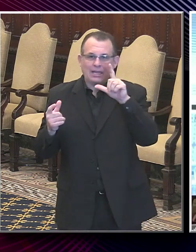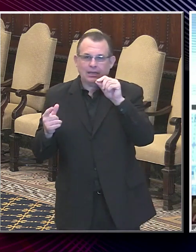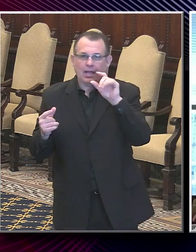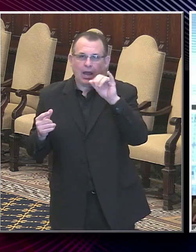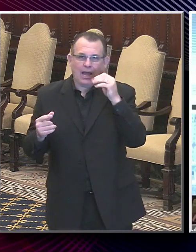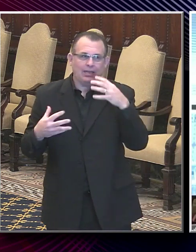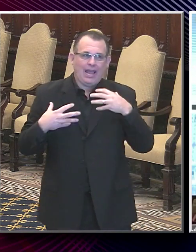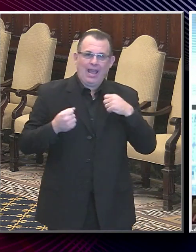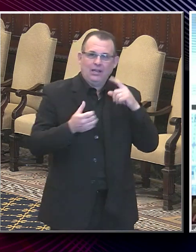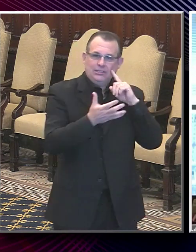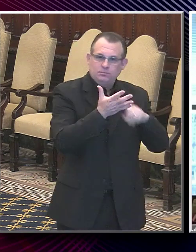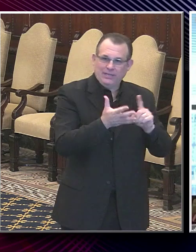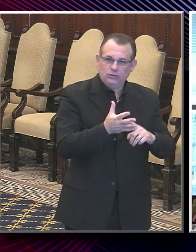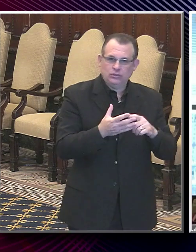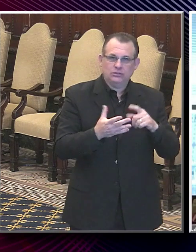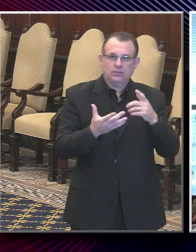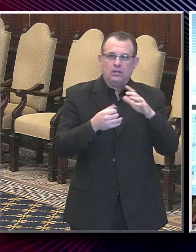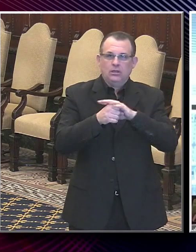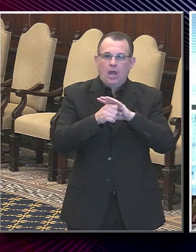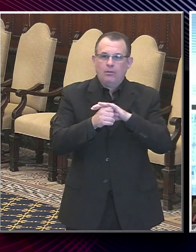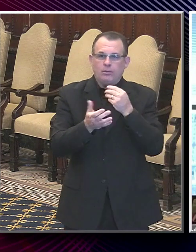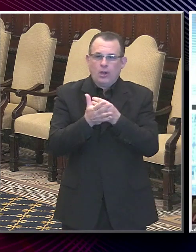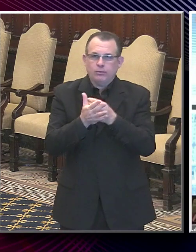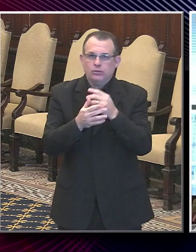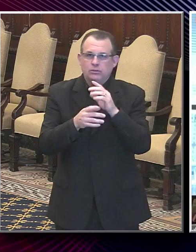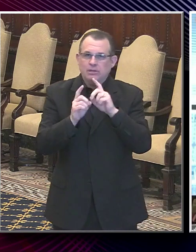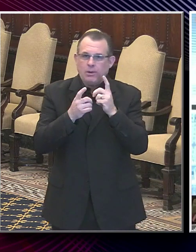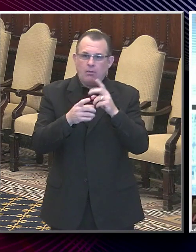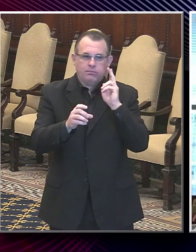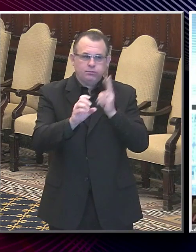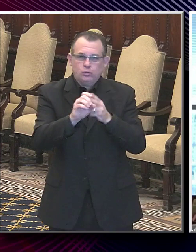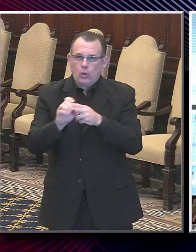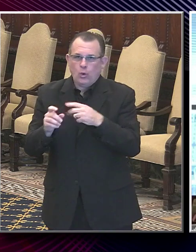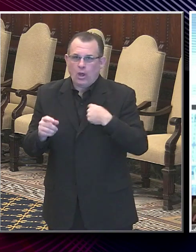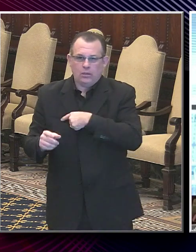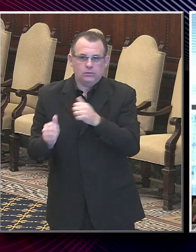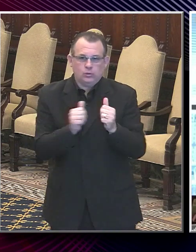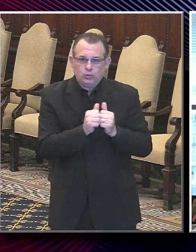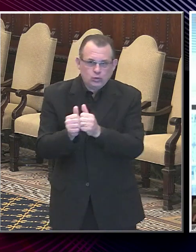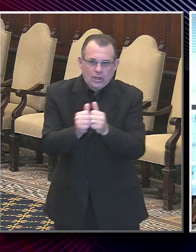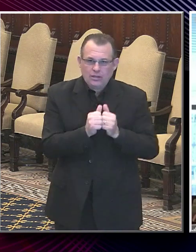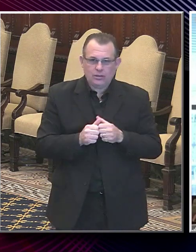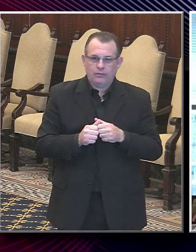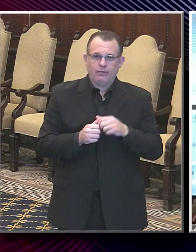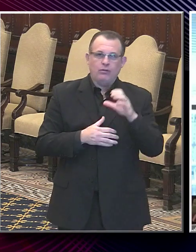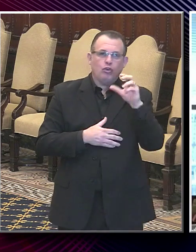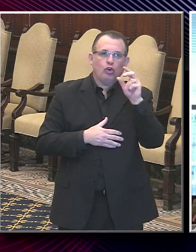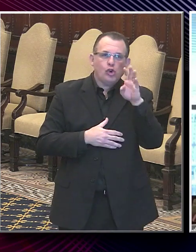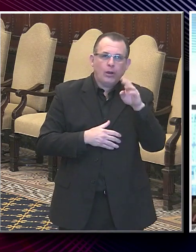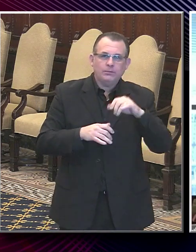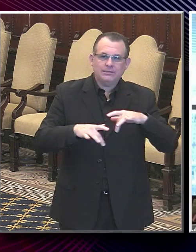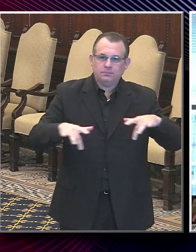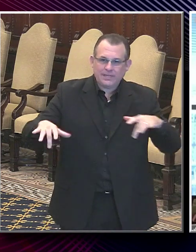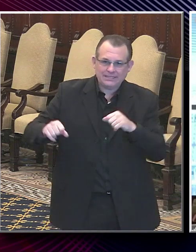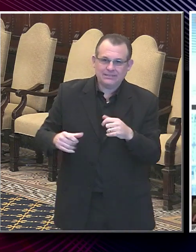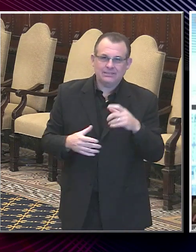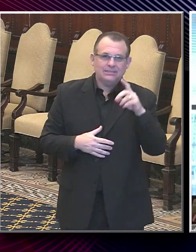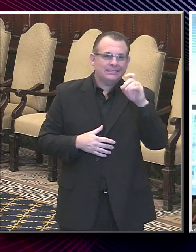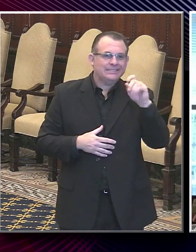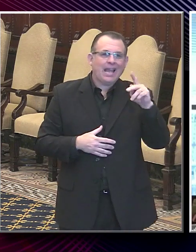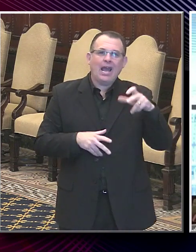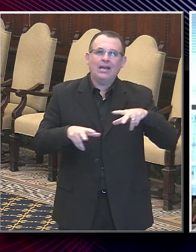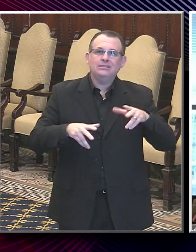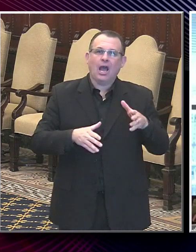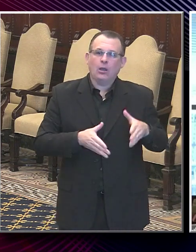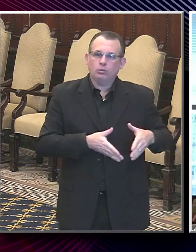Department to look at those issues to see if we can provide additional curb space, additional sidewalk space, or lane, or closing